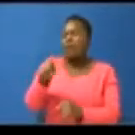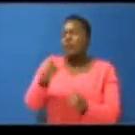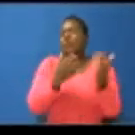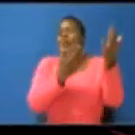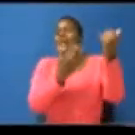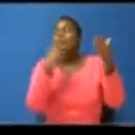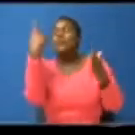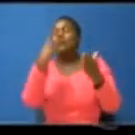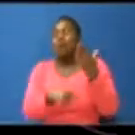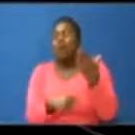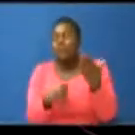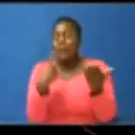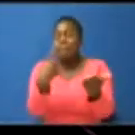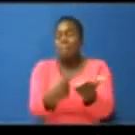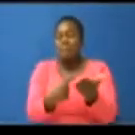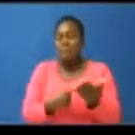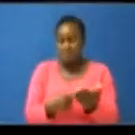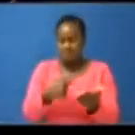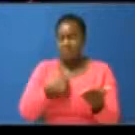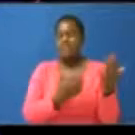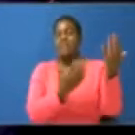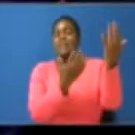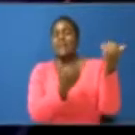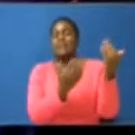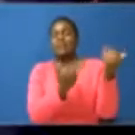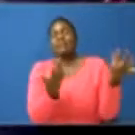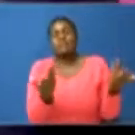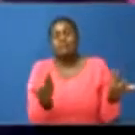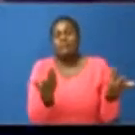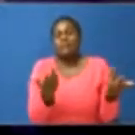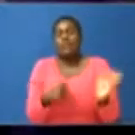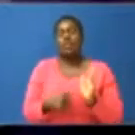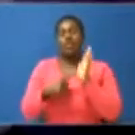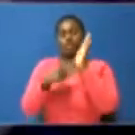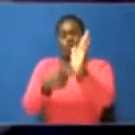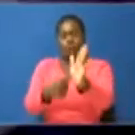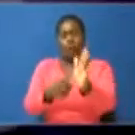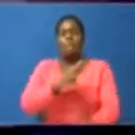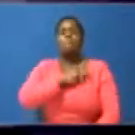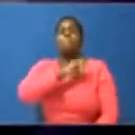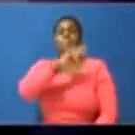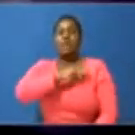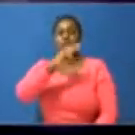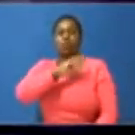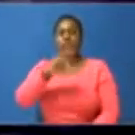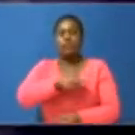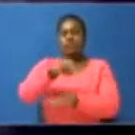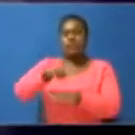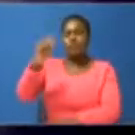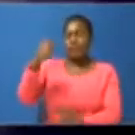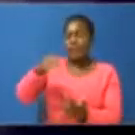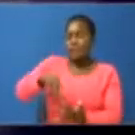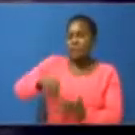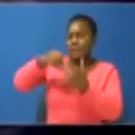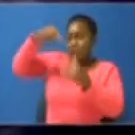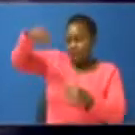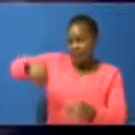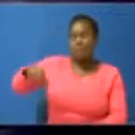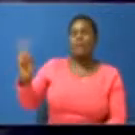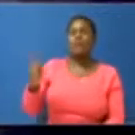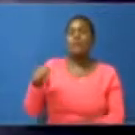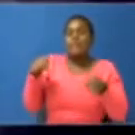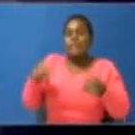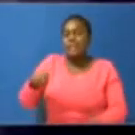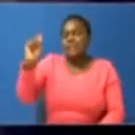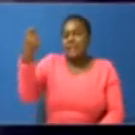expectations in this debate i just expect that we shall show the maturity of the republic of kenya especially in nairobi this